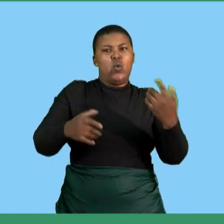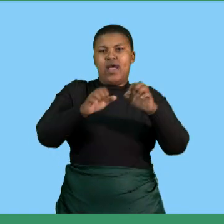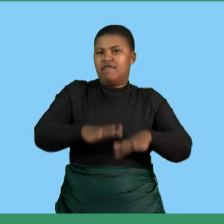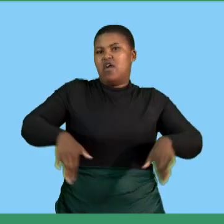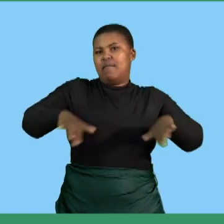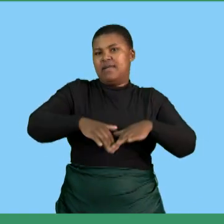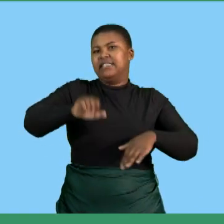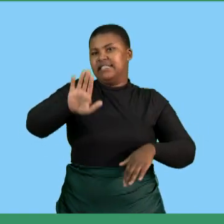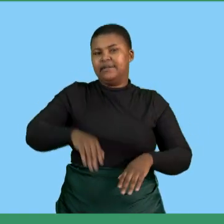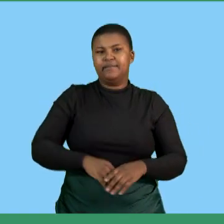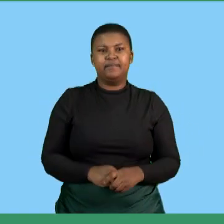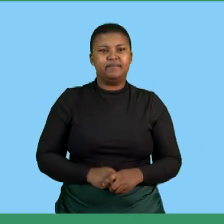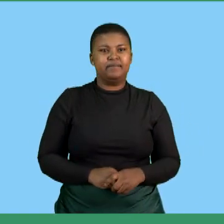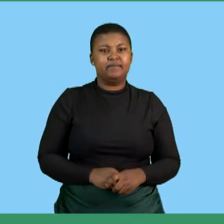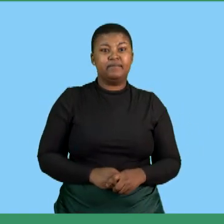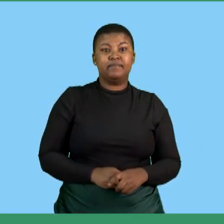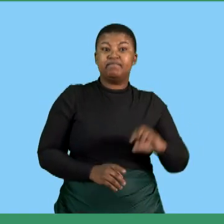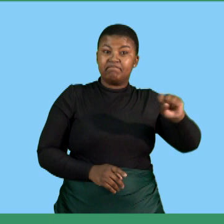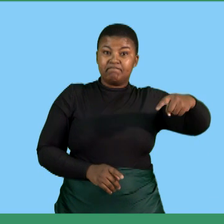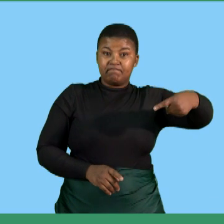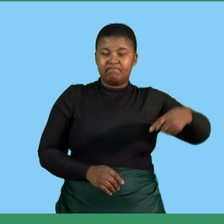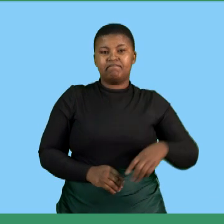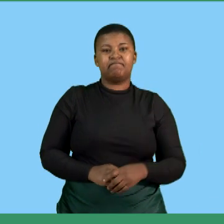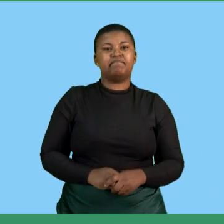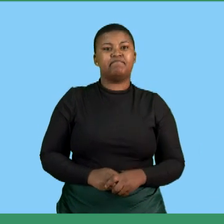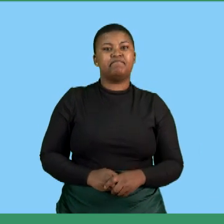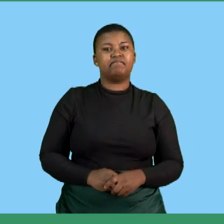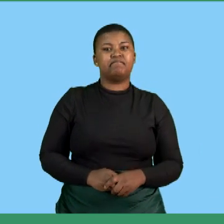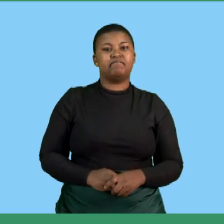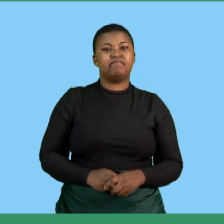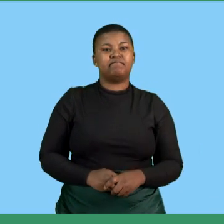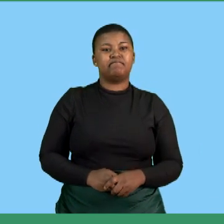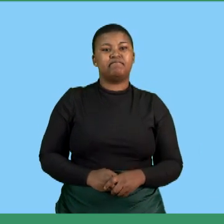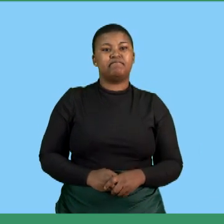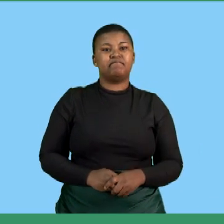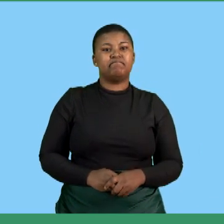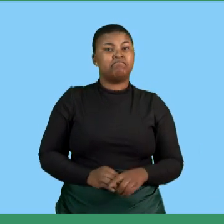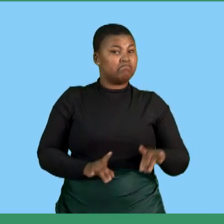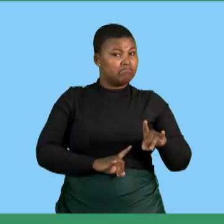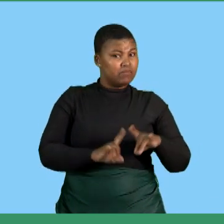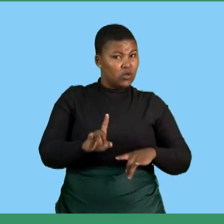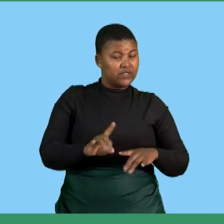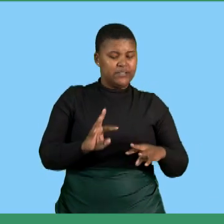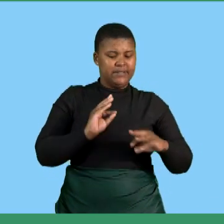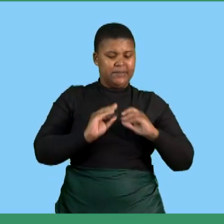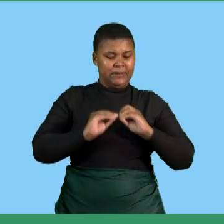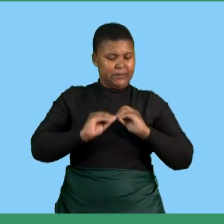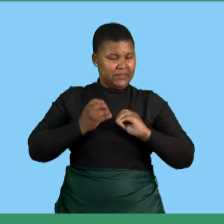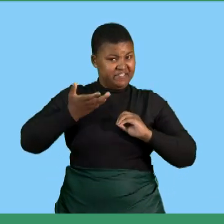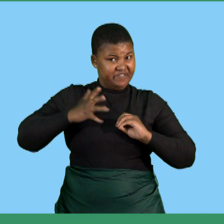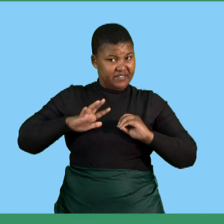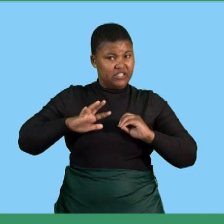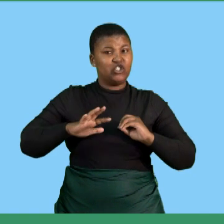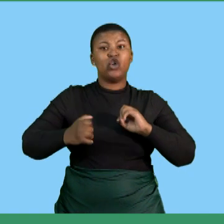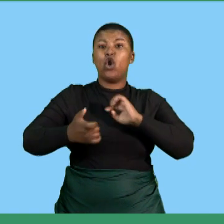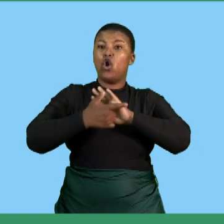or environmental. So the first statement, A, passed and amended laws that impact